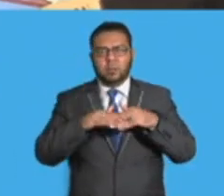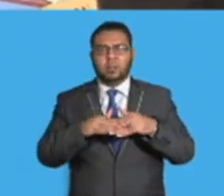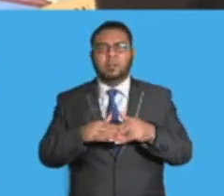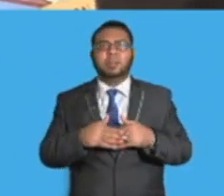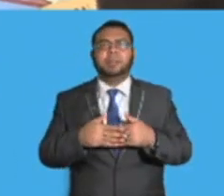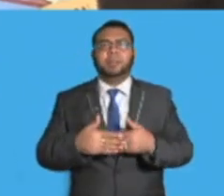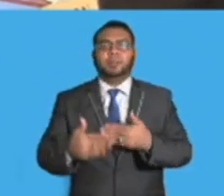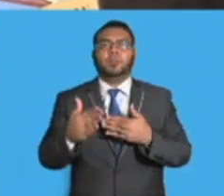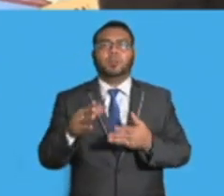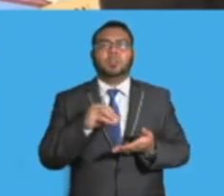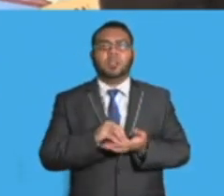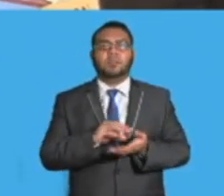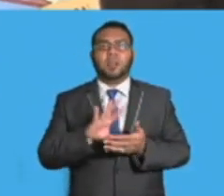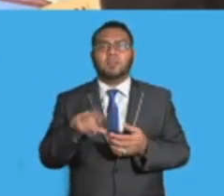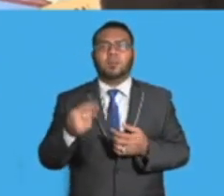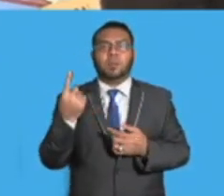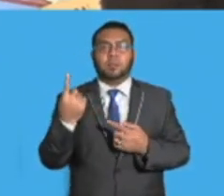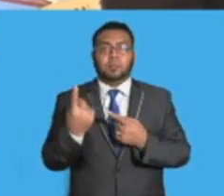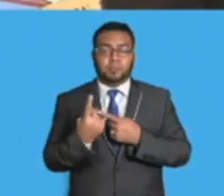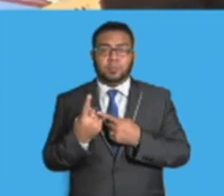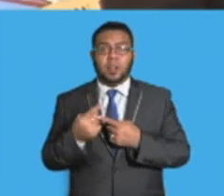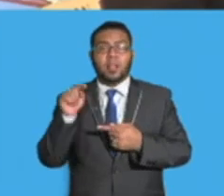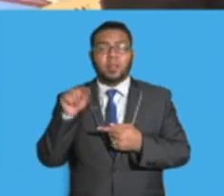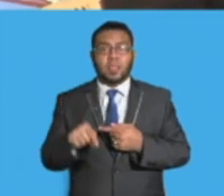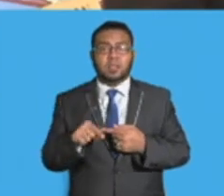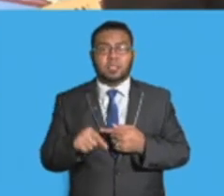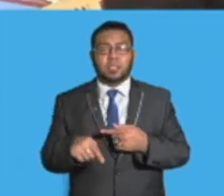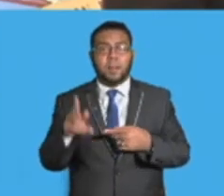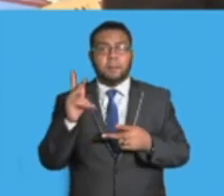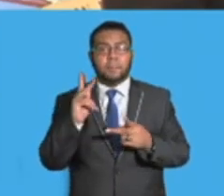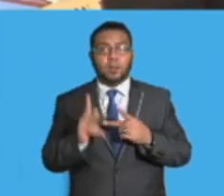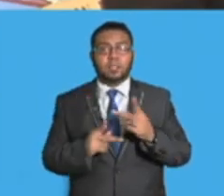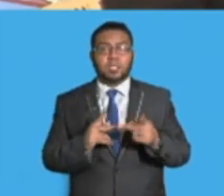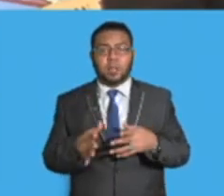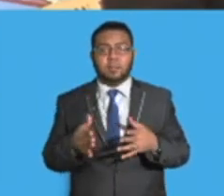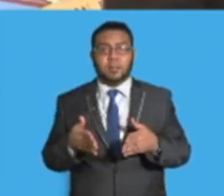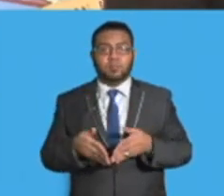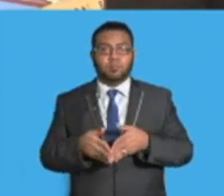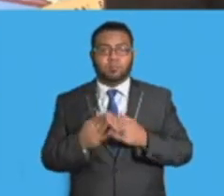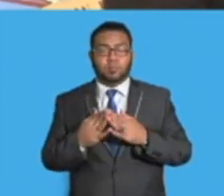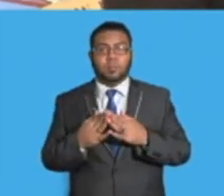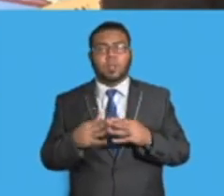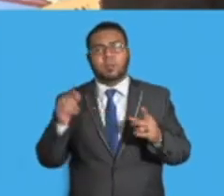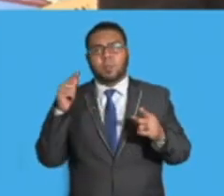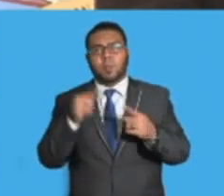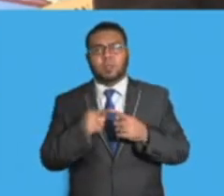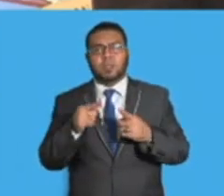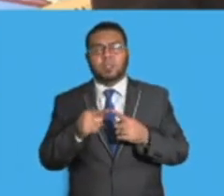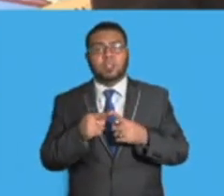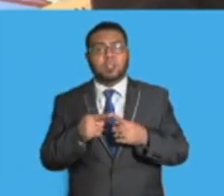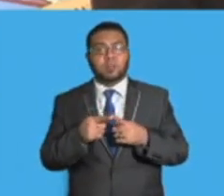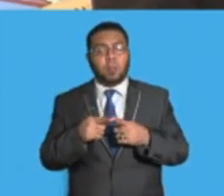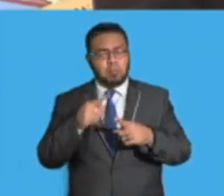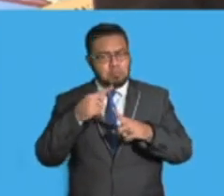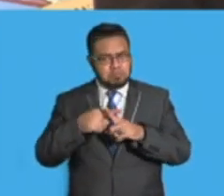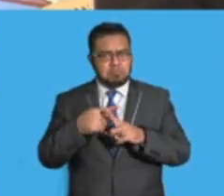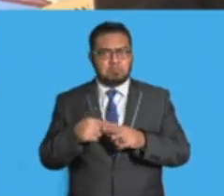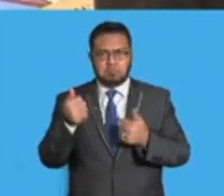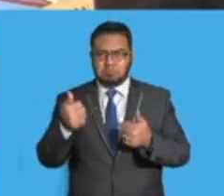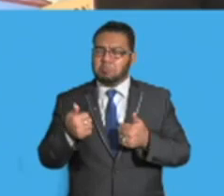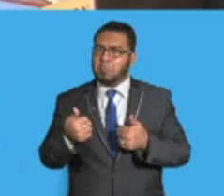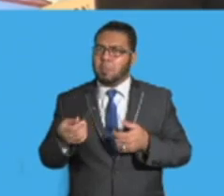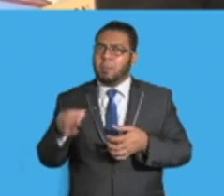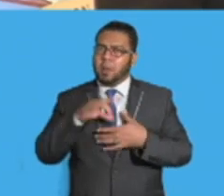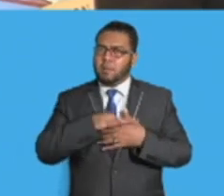everyone. These policies have been implemented and have positively impacted society. Madam